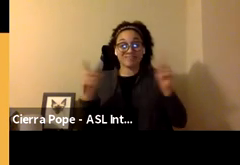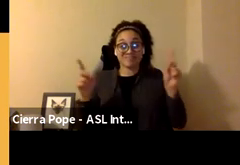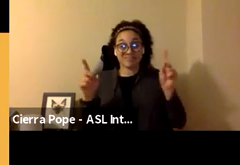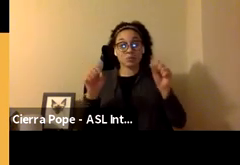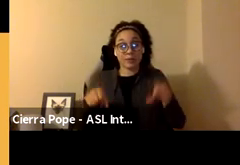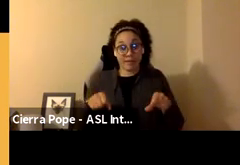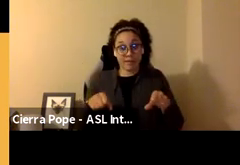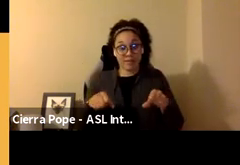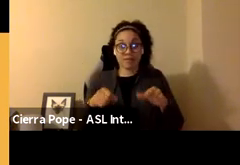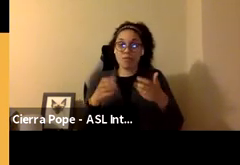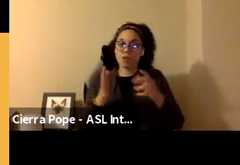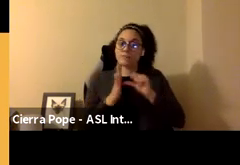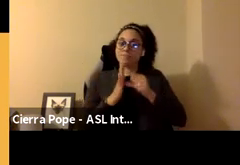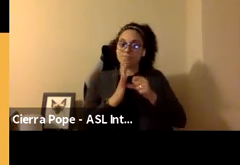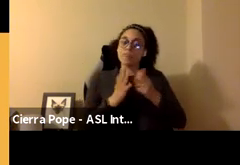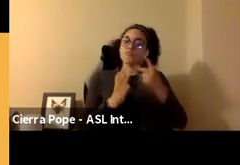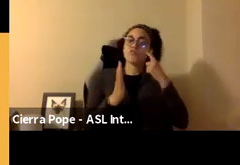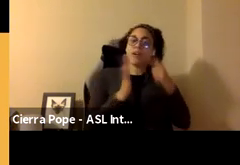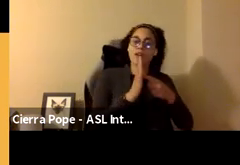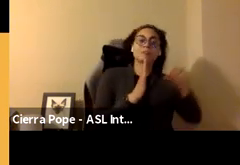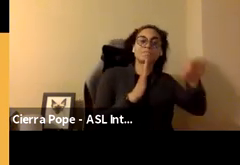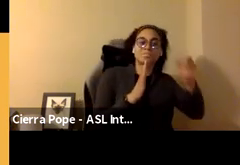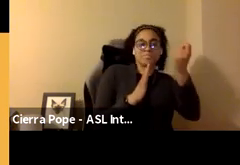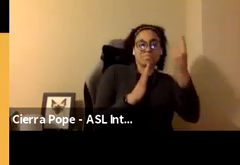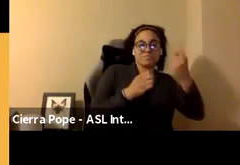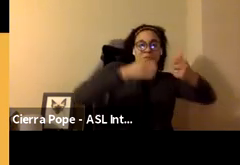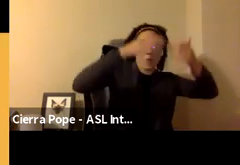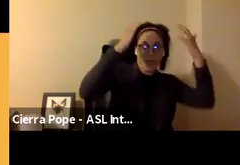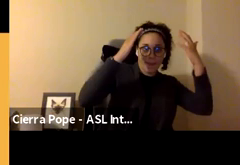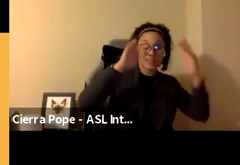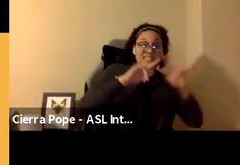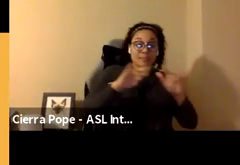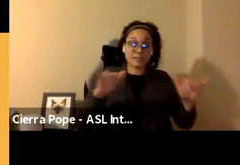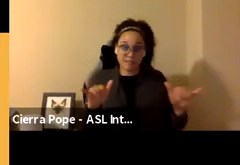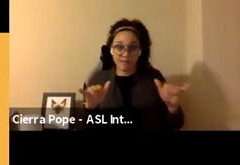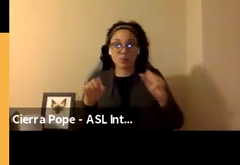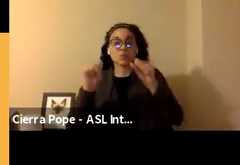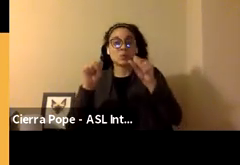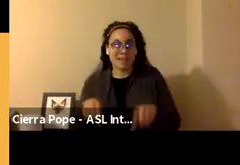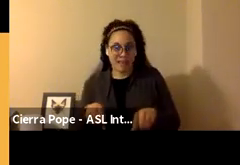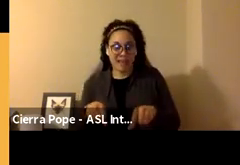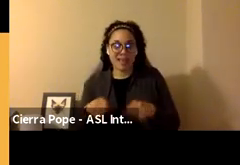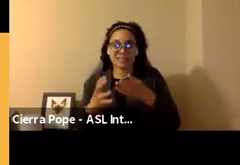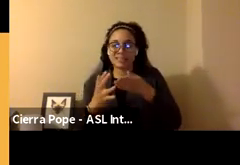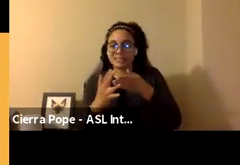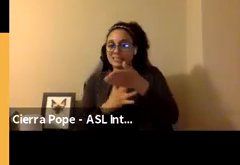You want to acknowledge where they are, but you also want to acknowledge that they can get through and over